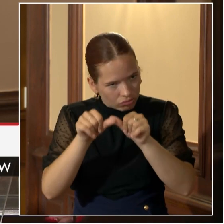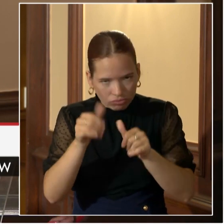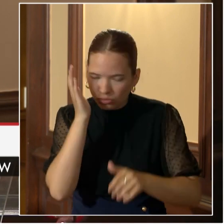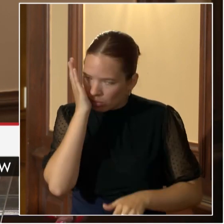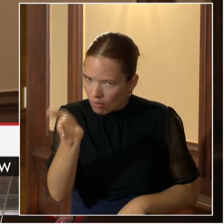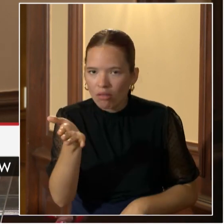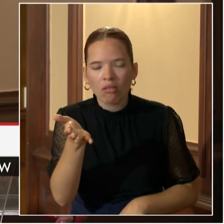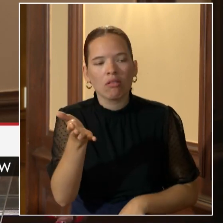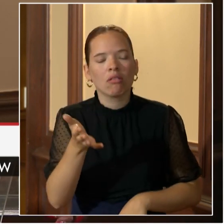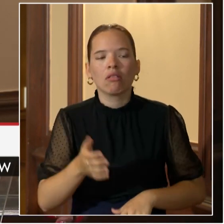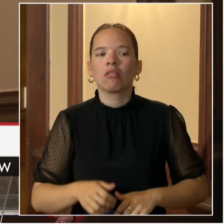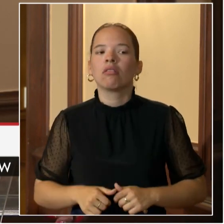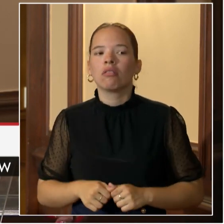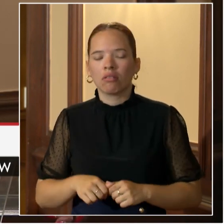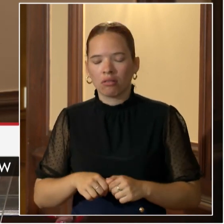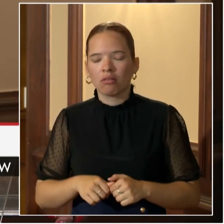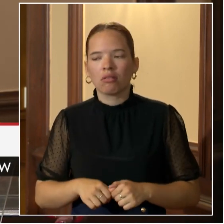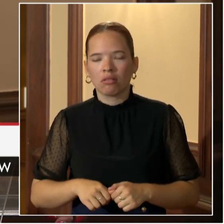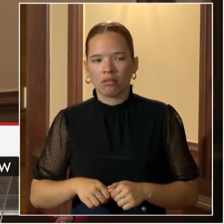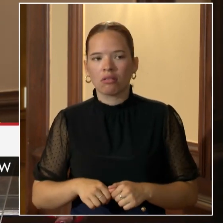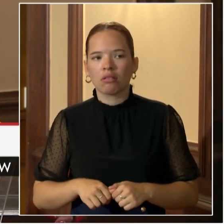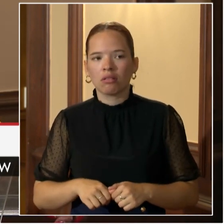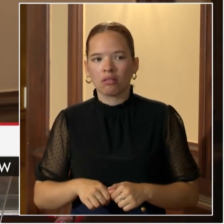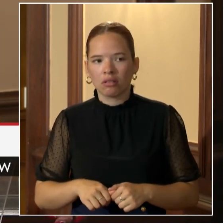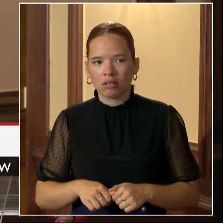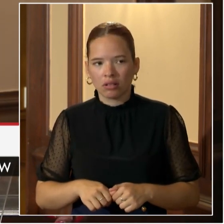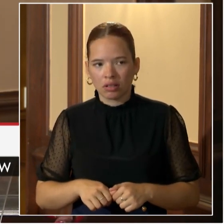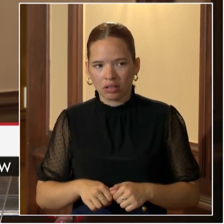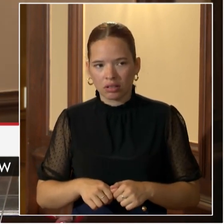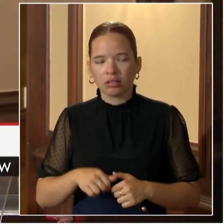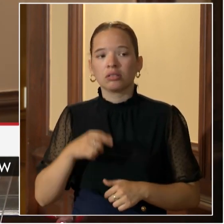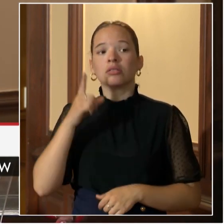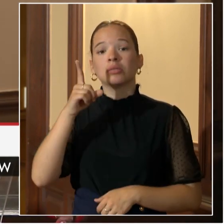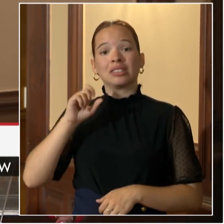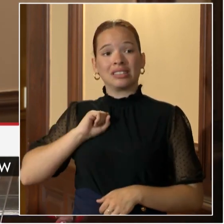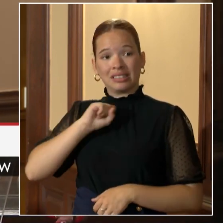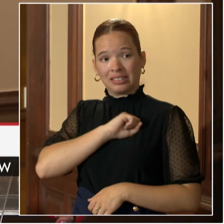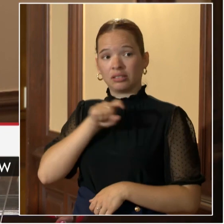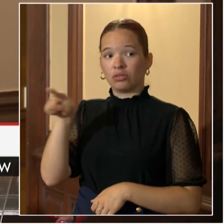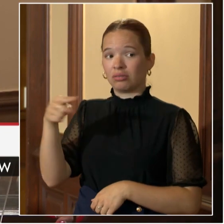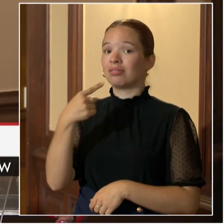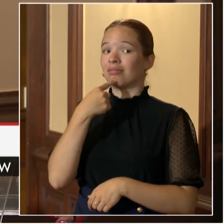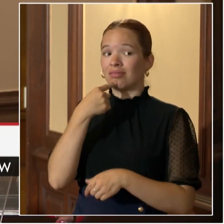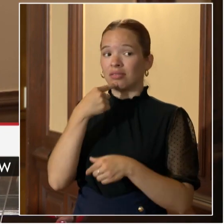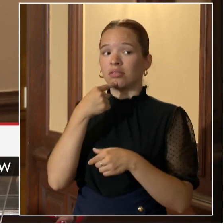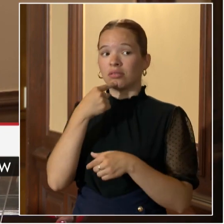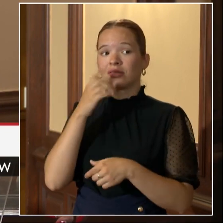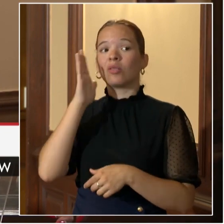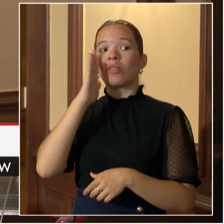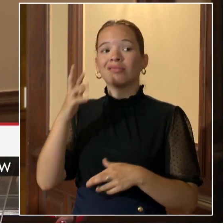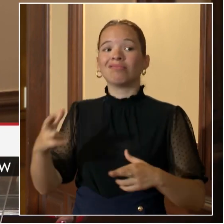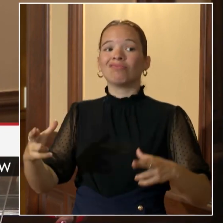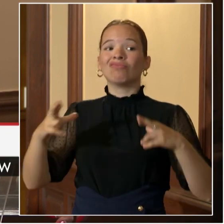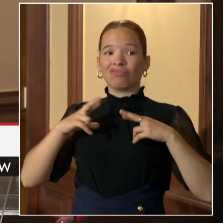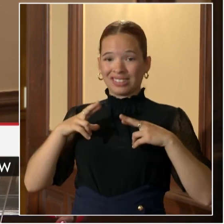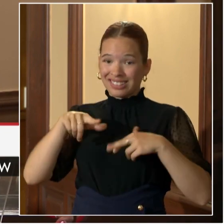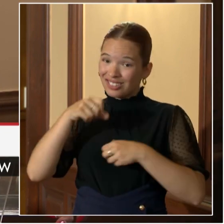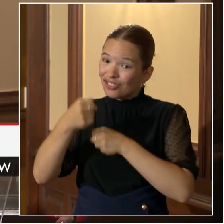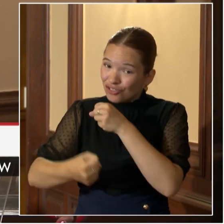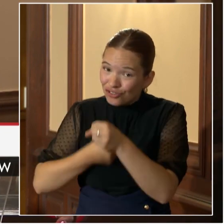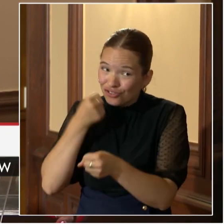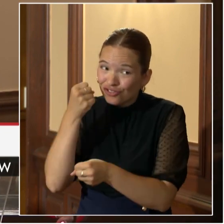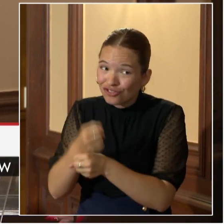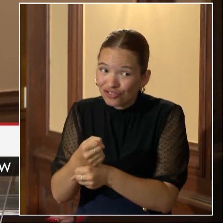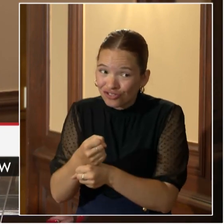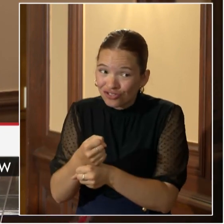Carper, who has been our champion, is retiring this year. So I would like to go on the record and like the Statehood Commission that